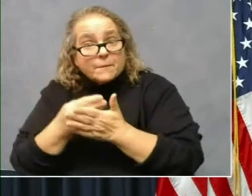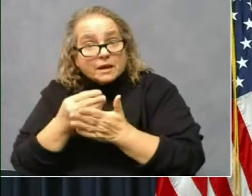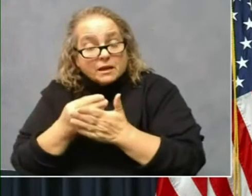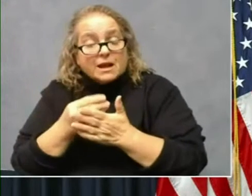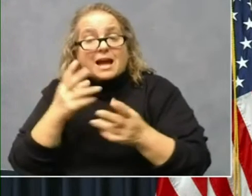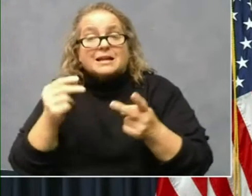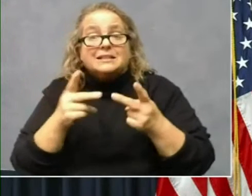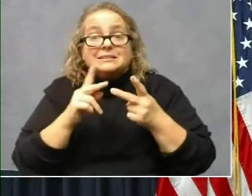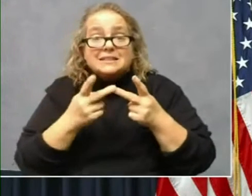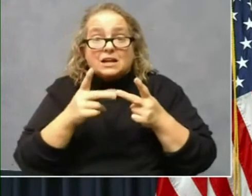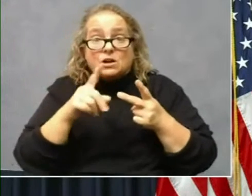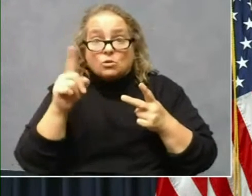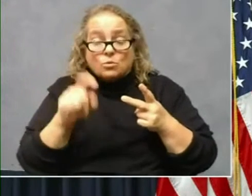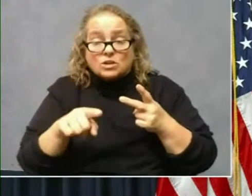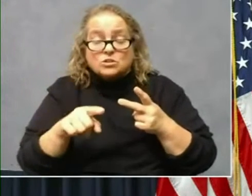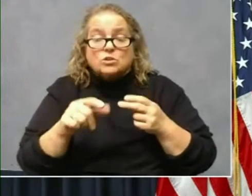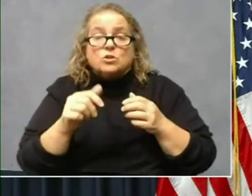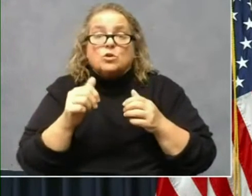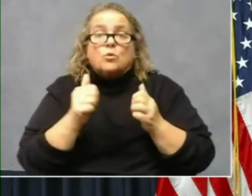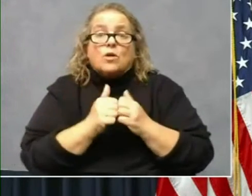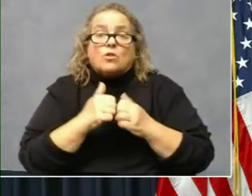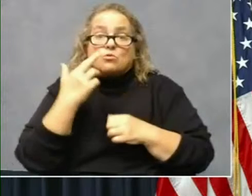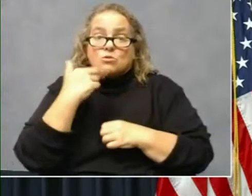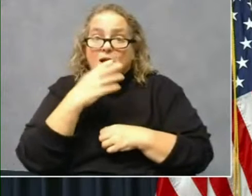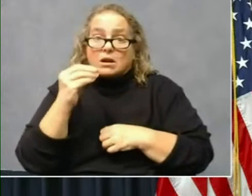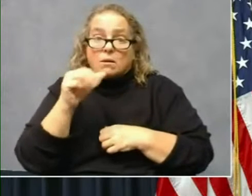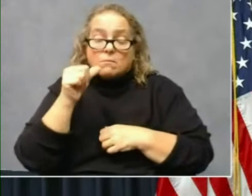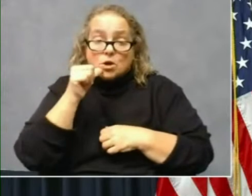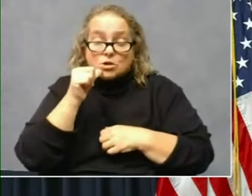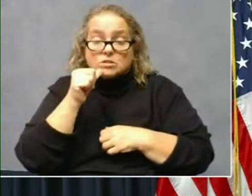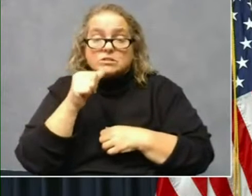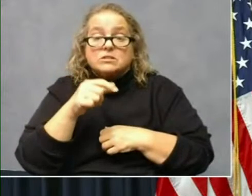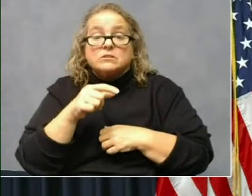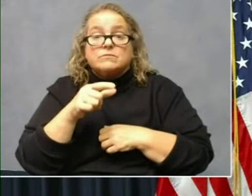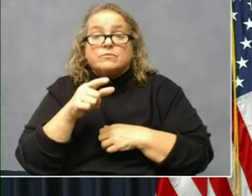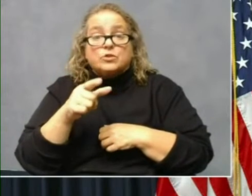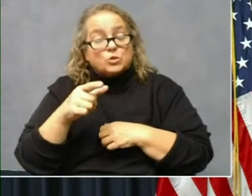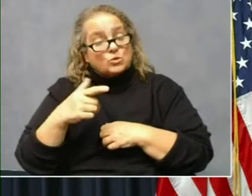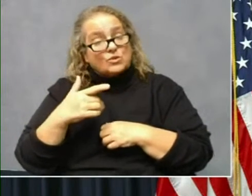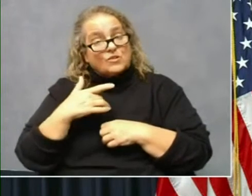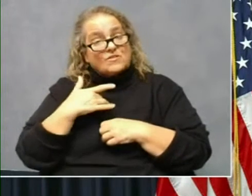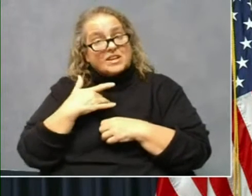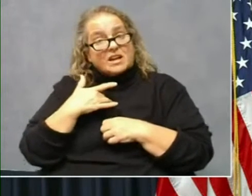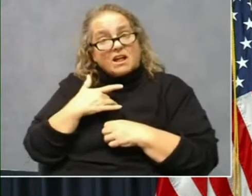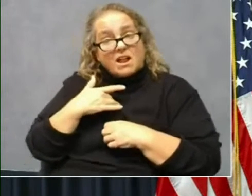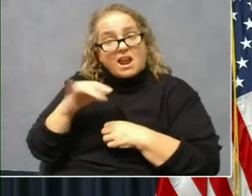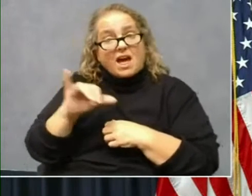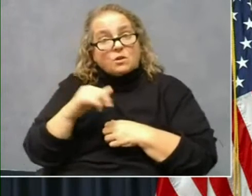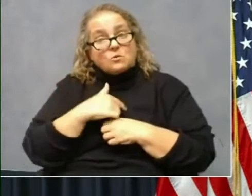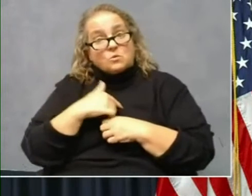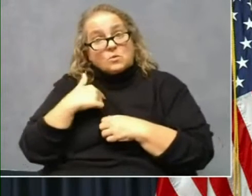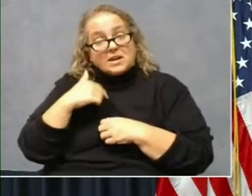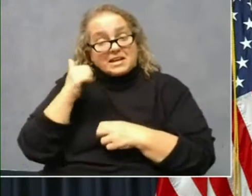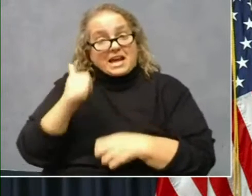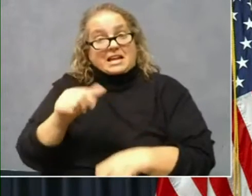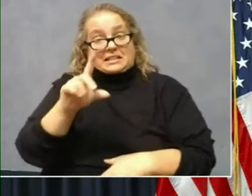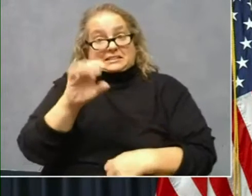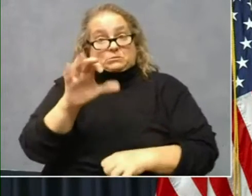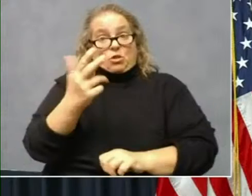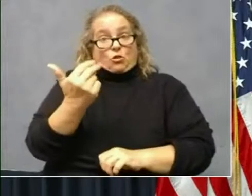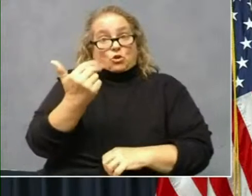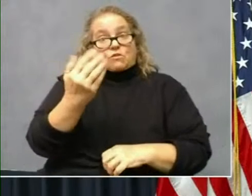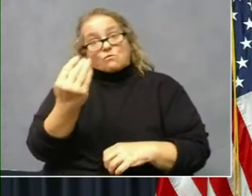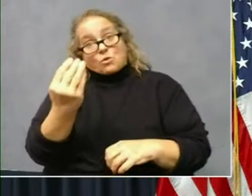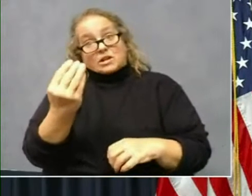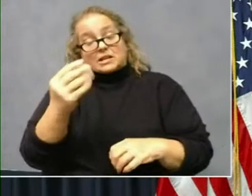in relation to restaurants and bars, given that you feel like we can hit the December 13th, December 14th date